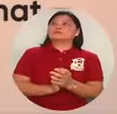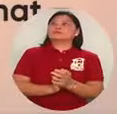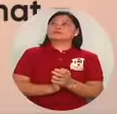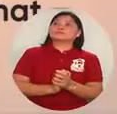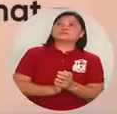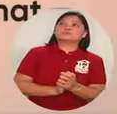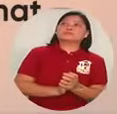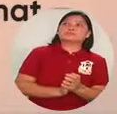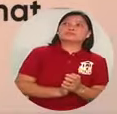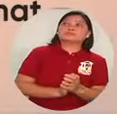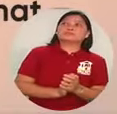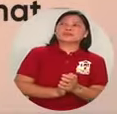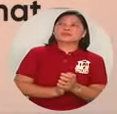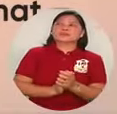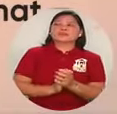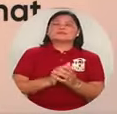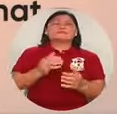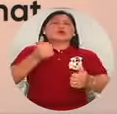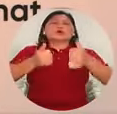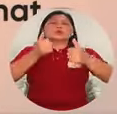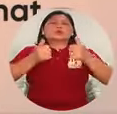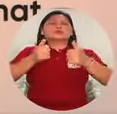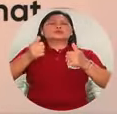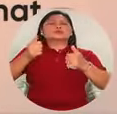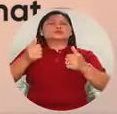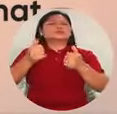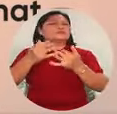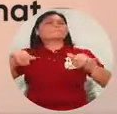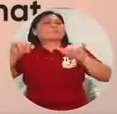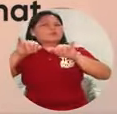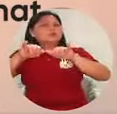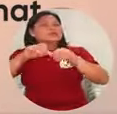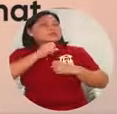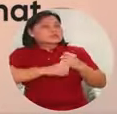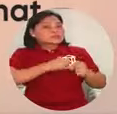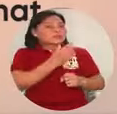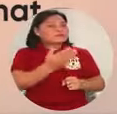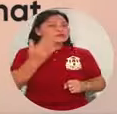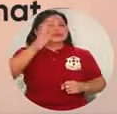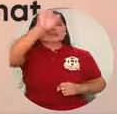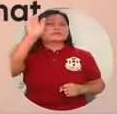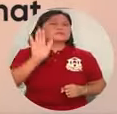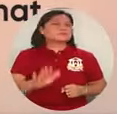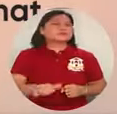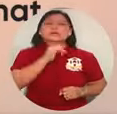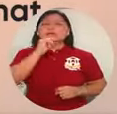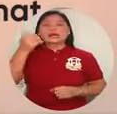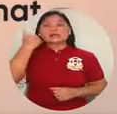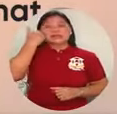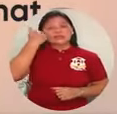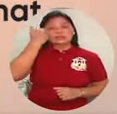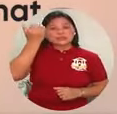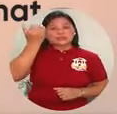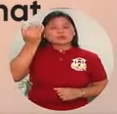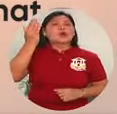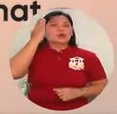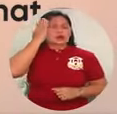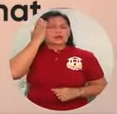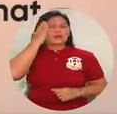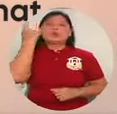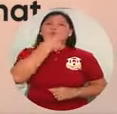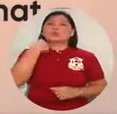12. The Bible says, "For the which cause I also suffer these things. Nevertheless, I am not ashamed, for I know whom